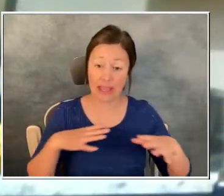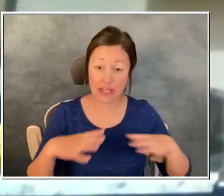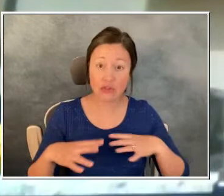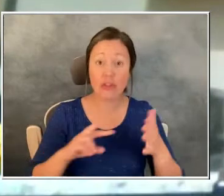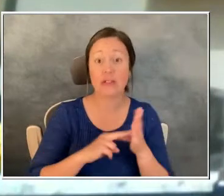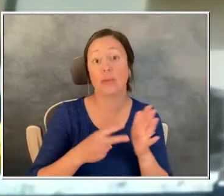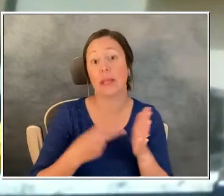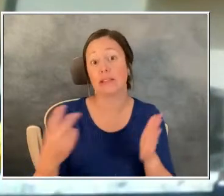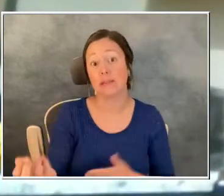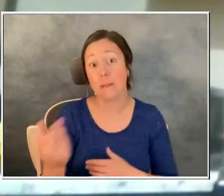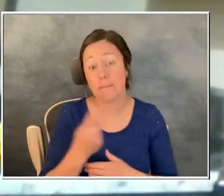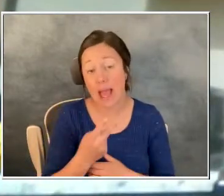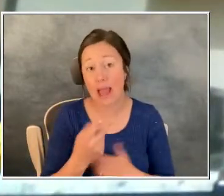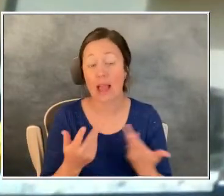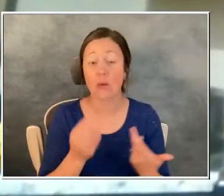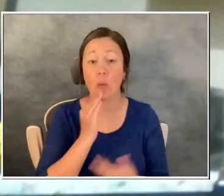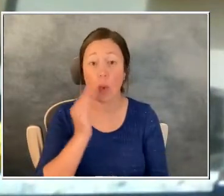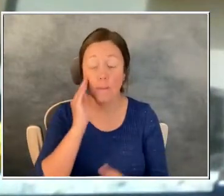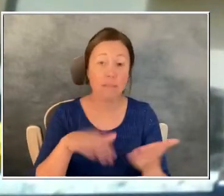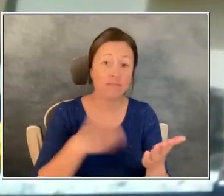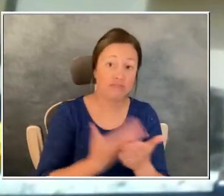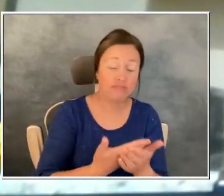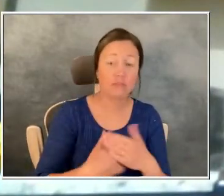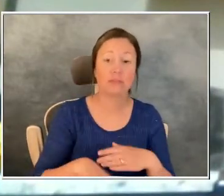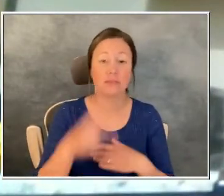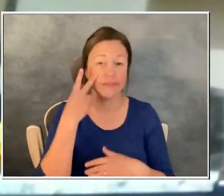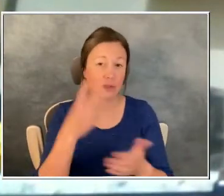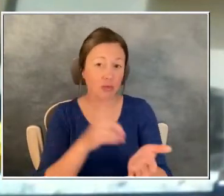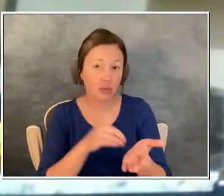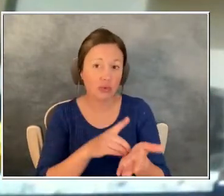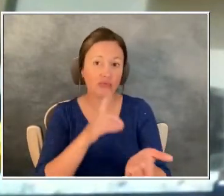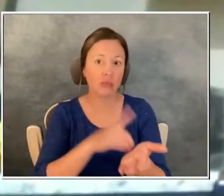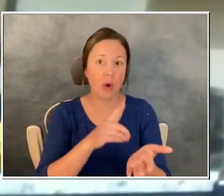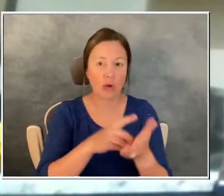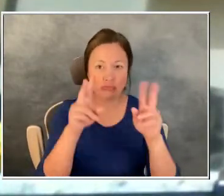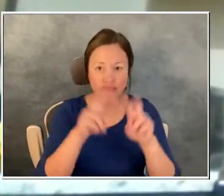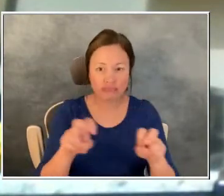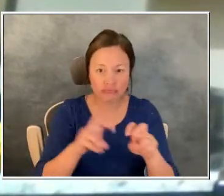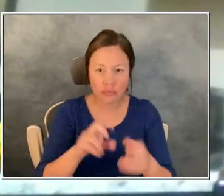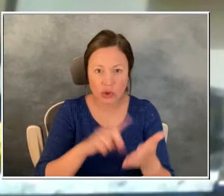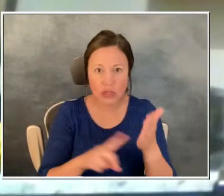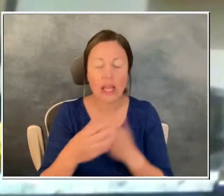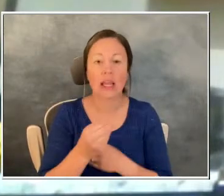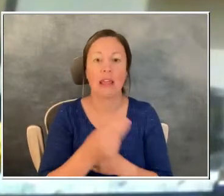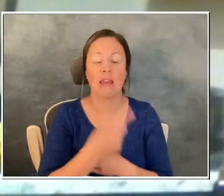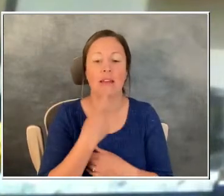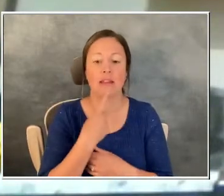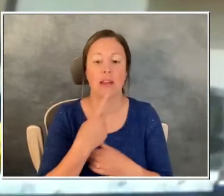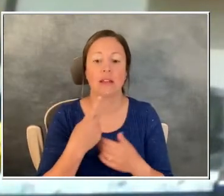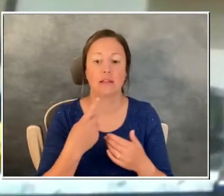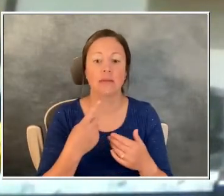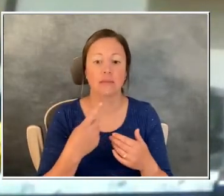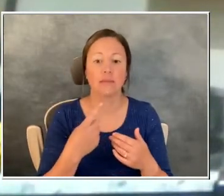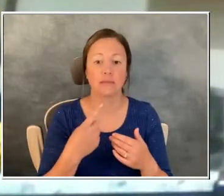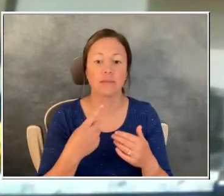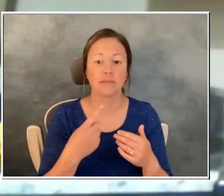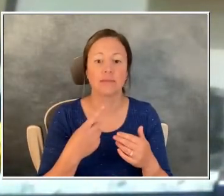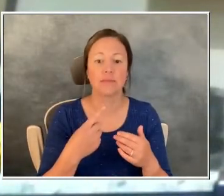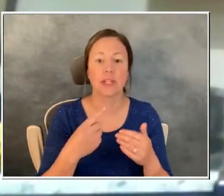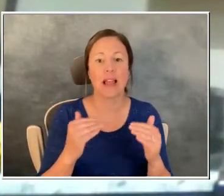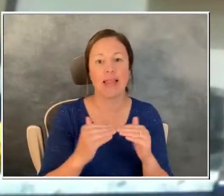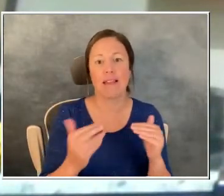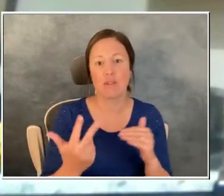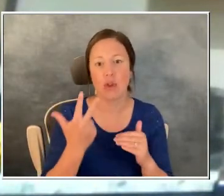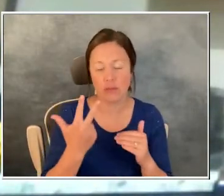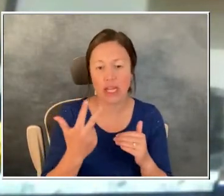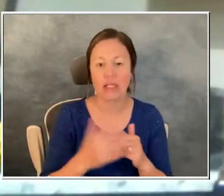came back, saw the doctor, and he did the biopsy. And a week later, they said it's Clark's level 3 back then in